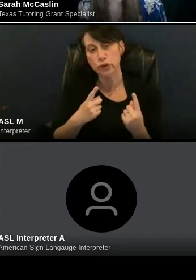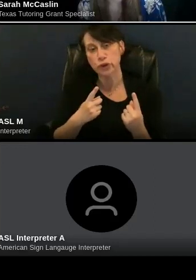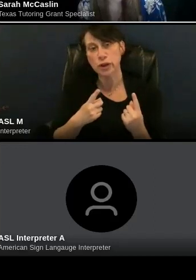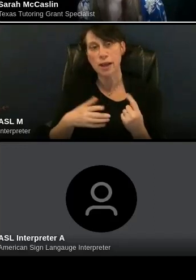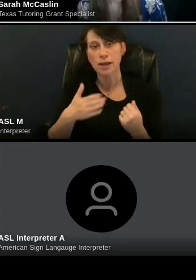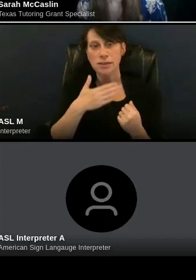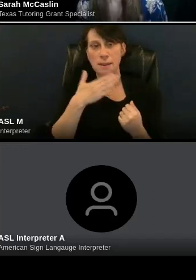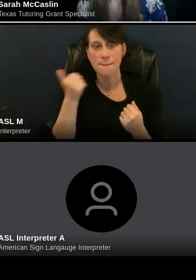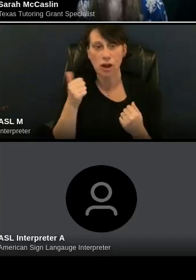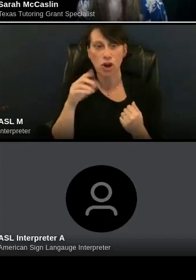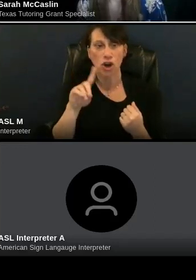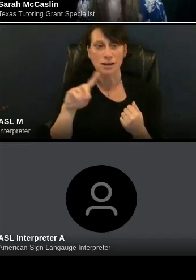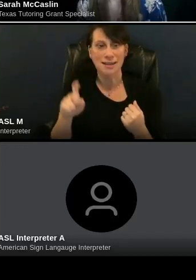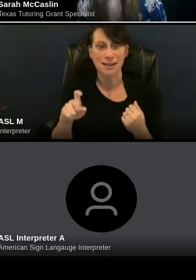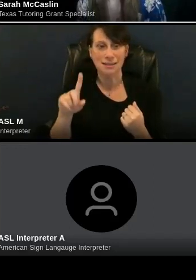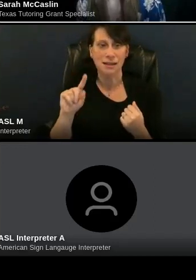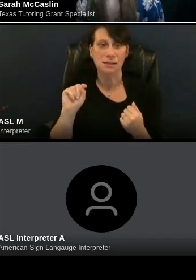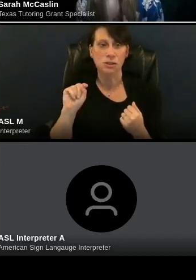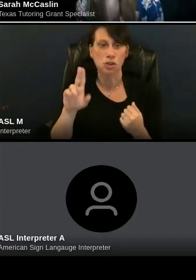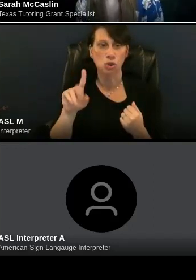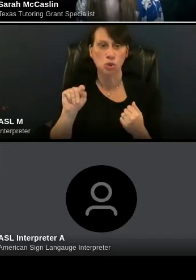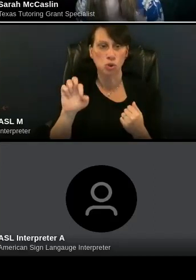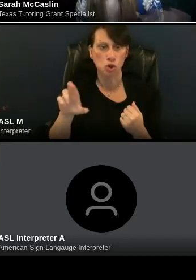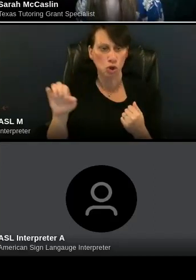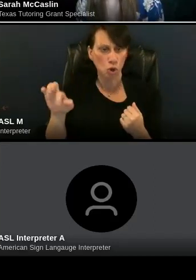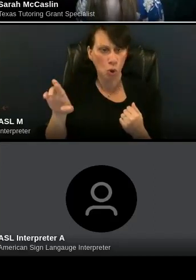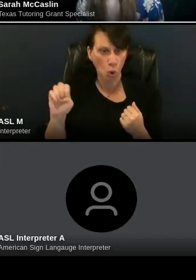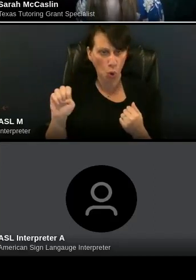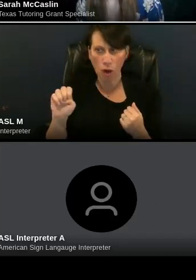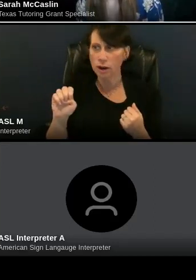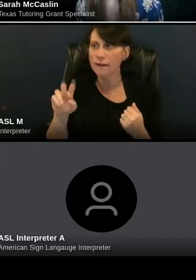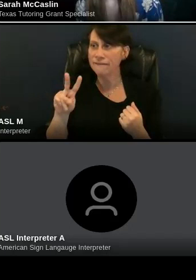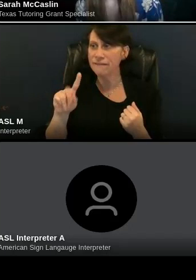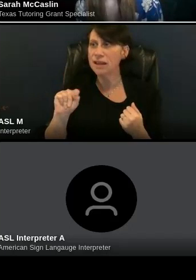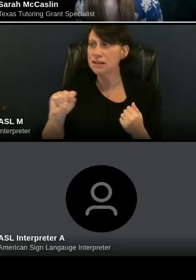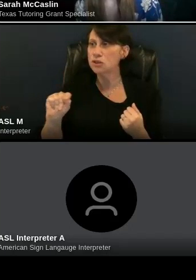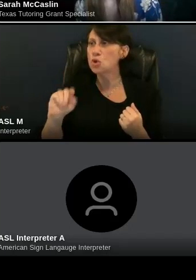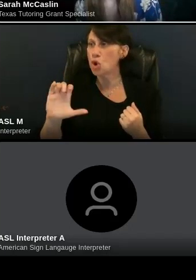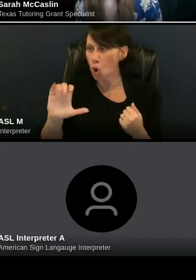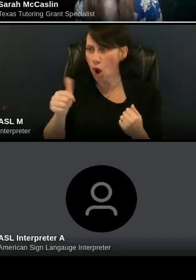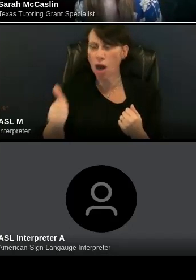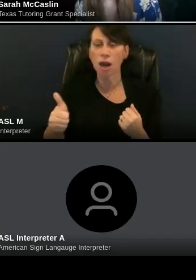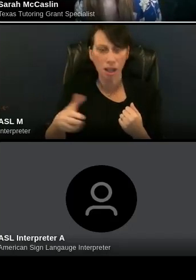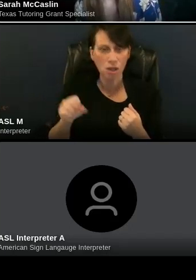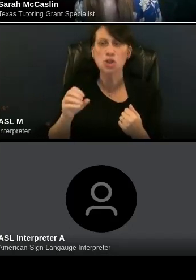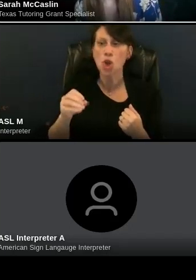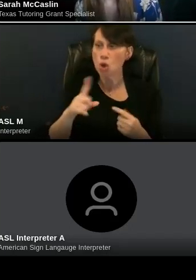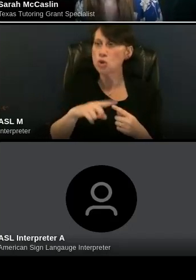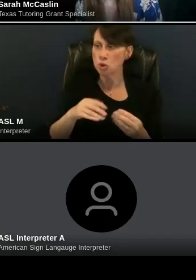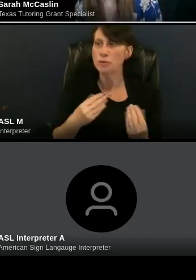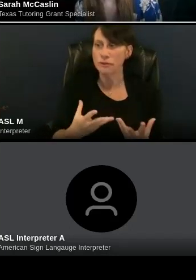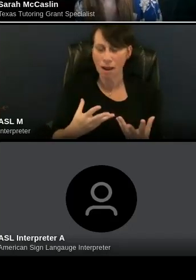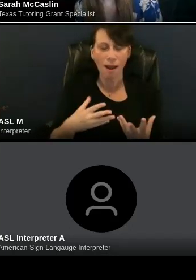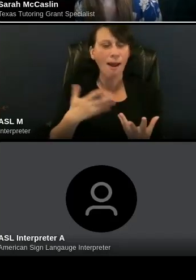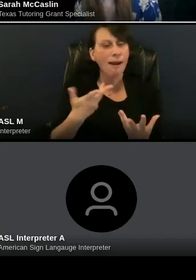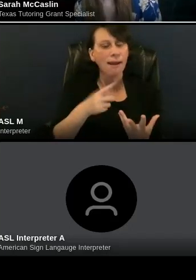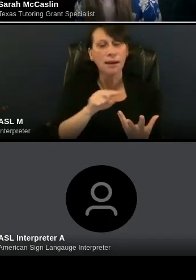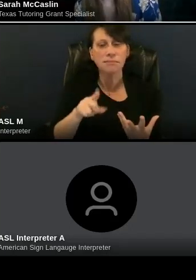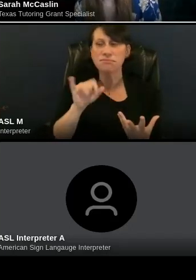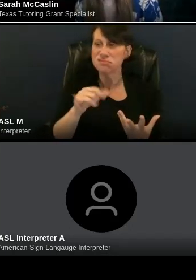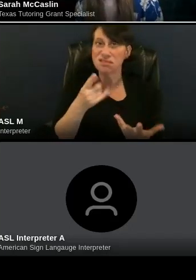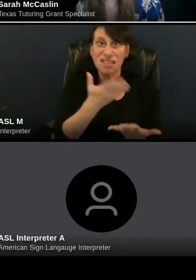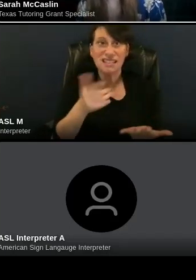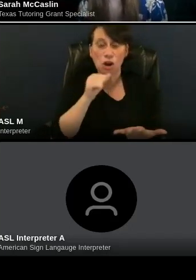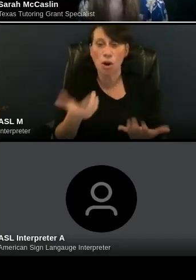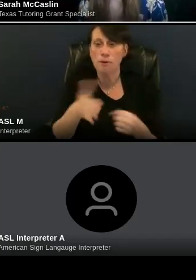Texas Tutor Corps. Again, both maybe some additional supplemental materials from the subsidized providers that aren't necessarily covered